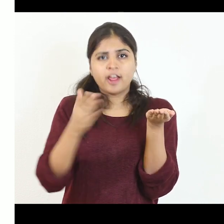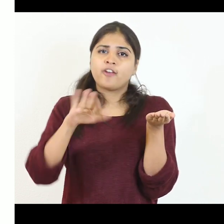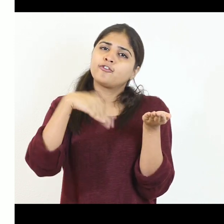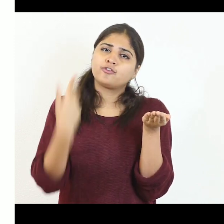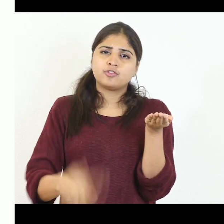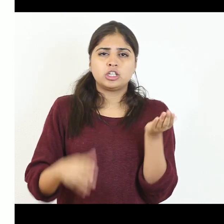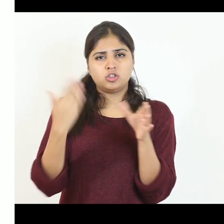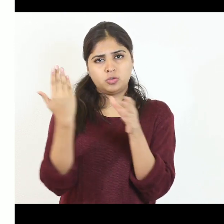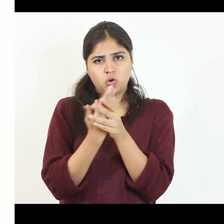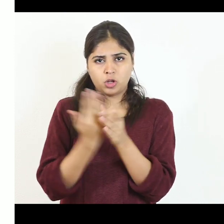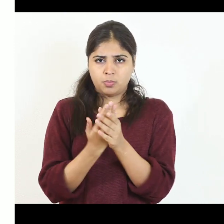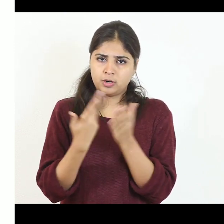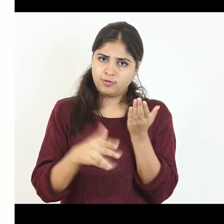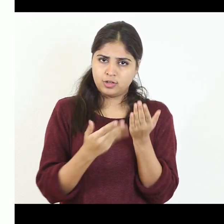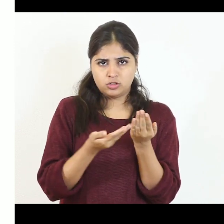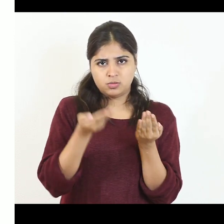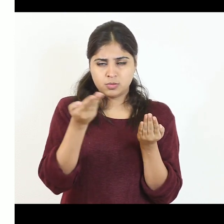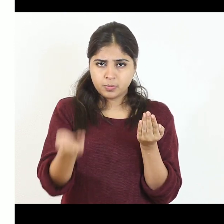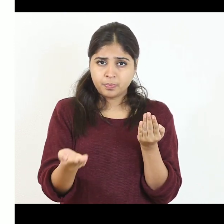provide their address proof.